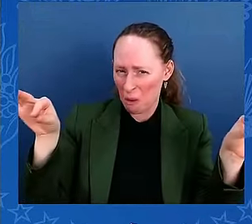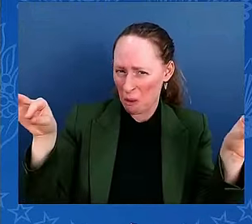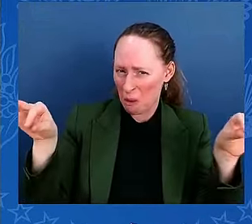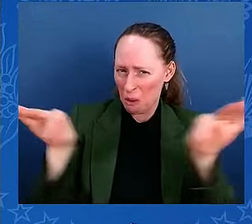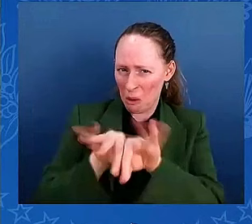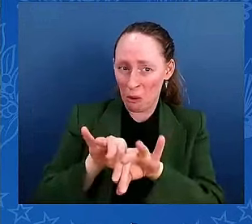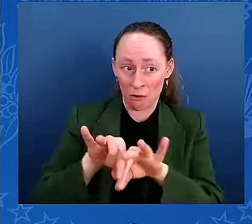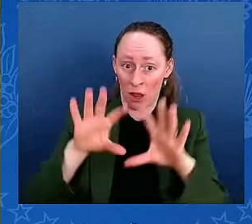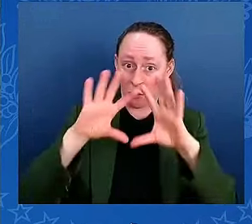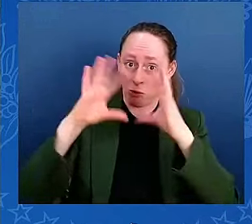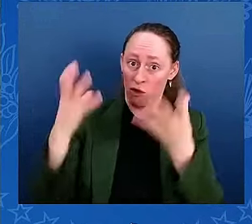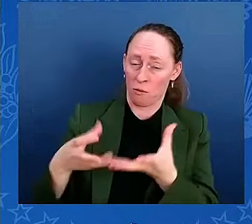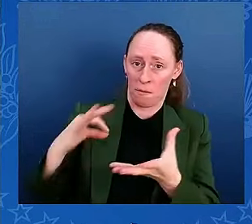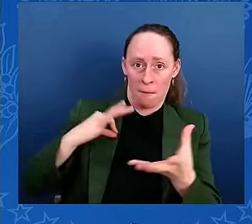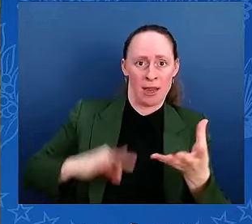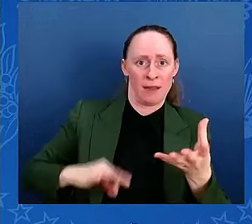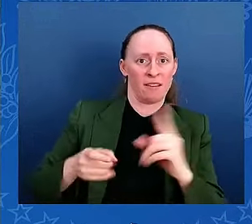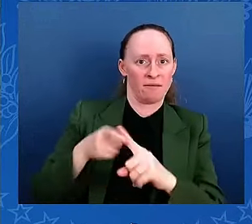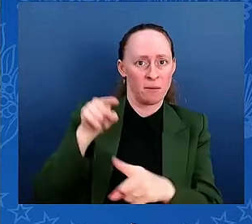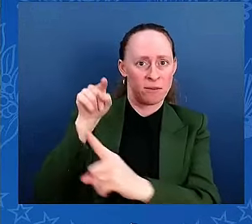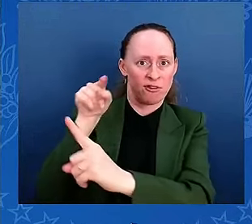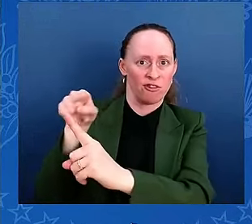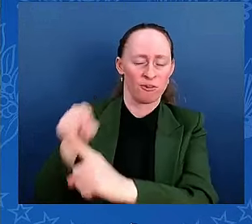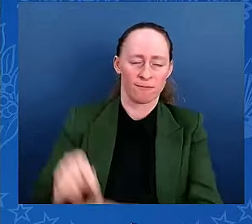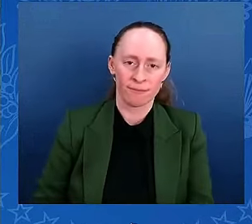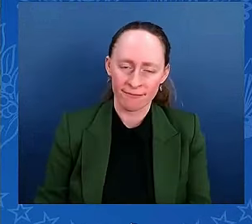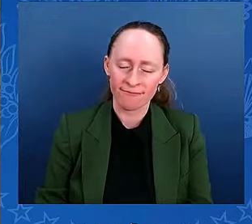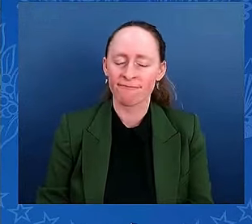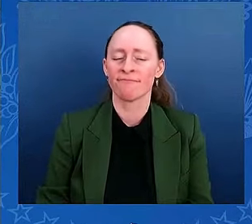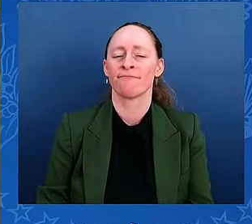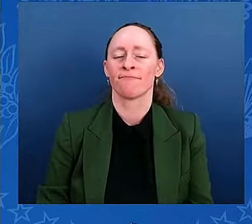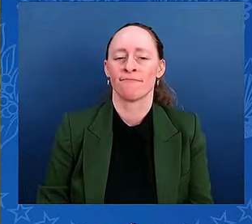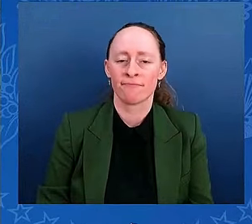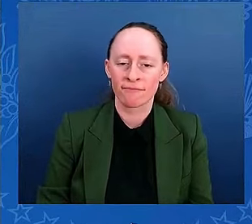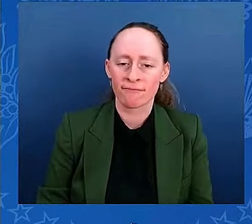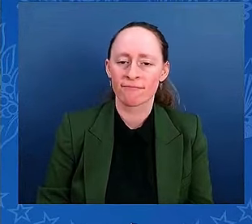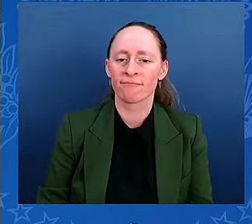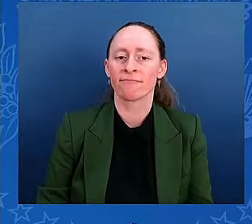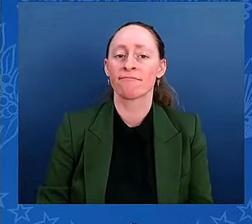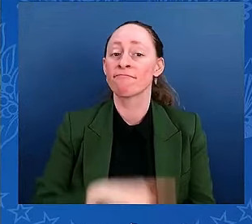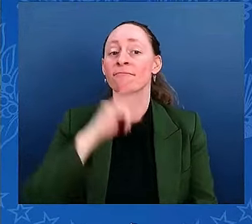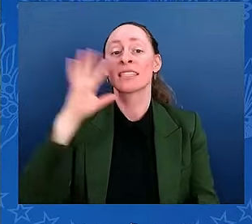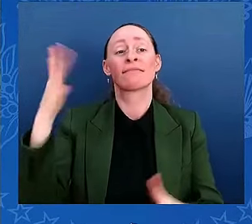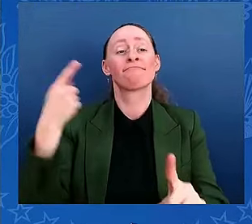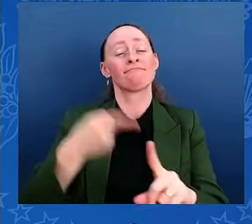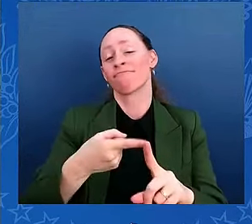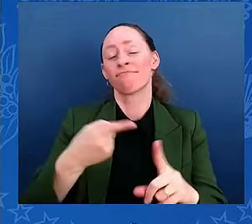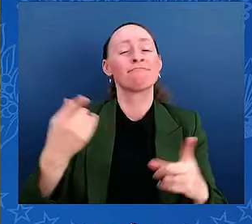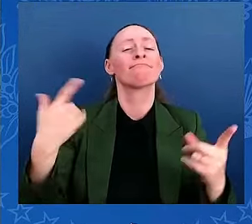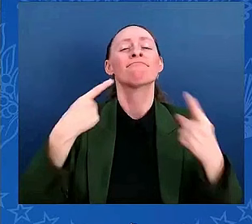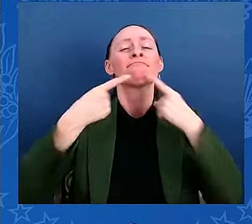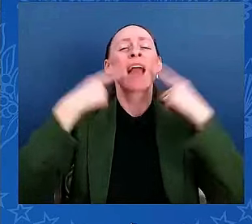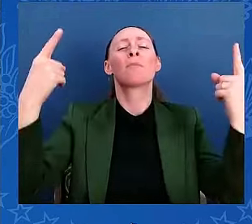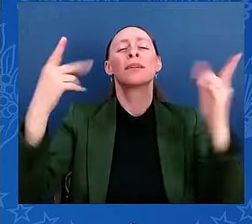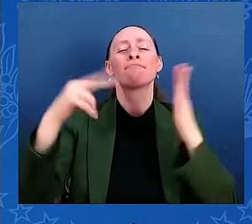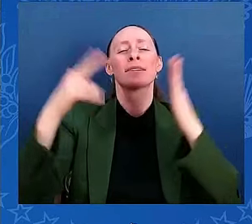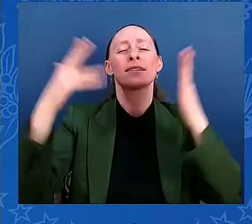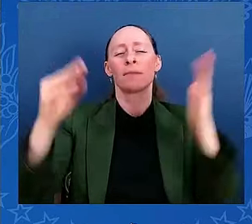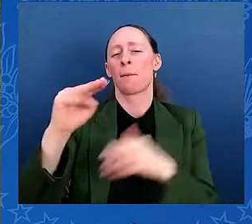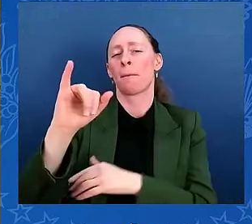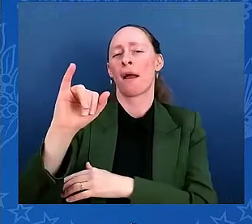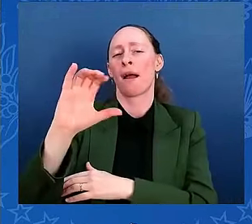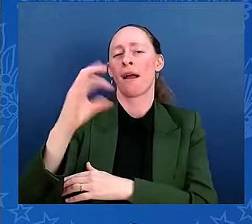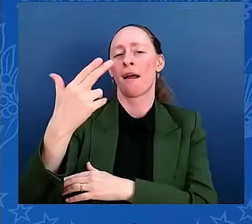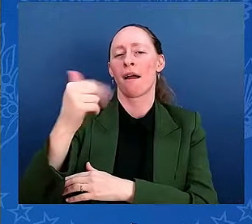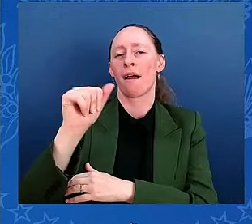close with this. You know, Michelangelo famously said, he saw an angel in the marble, and